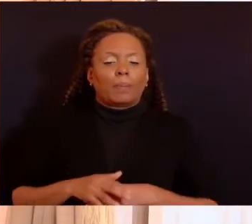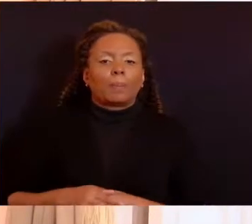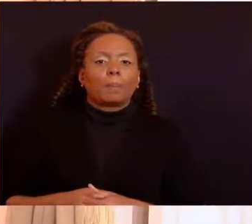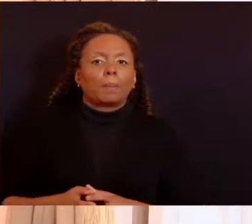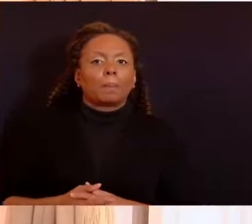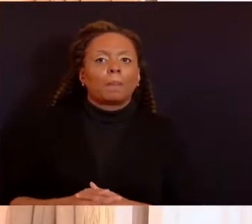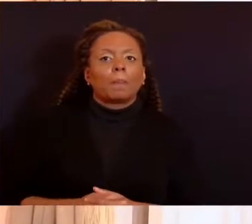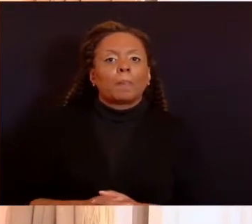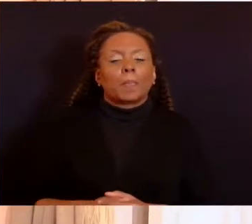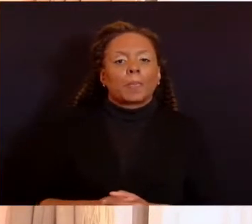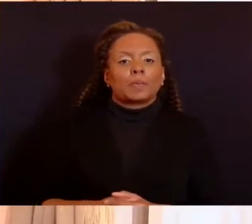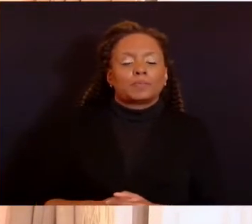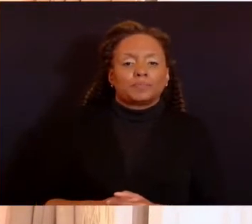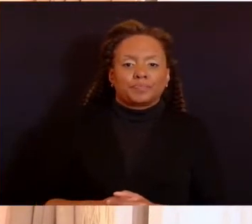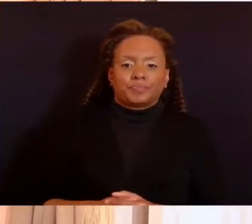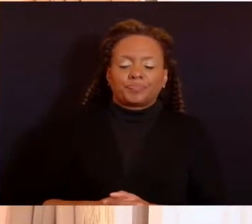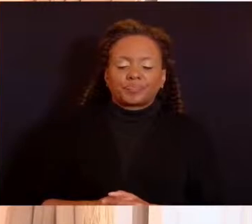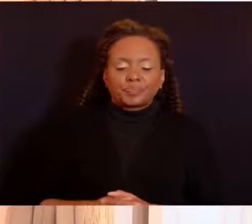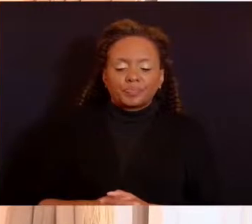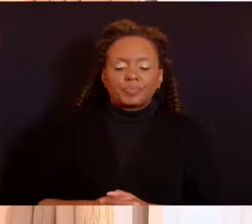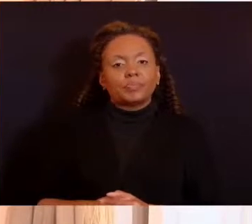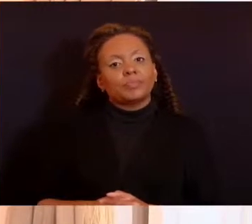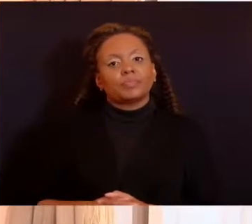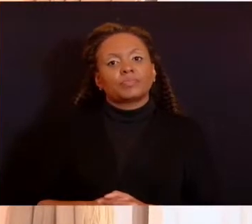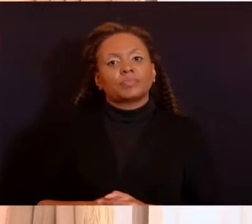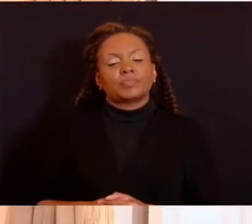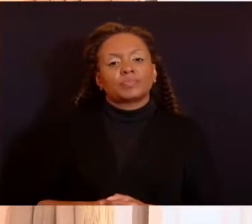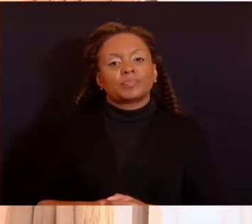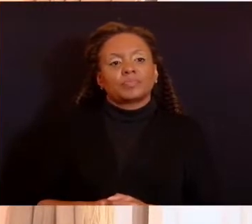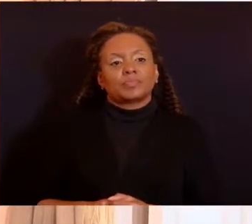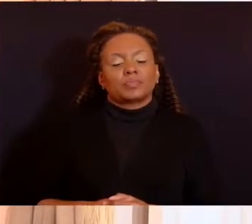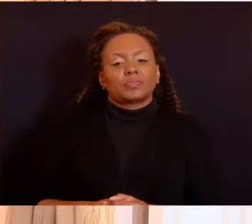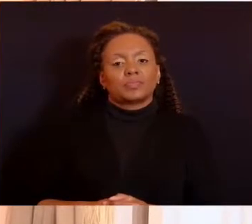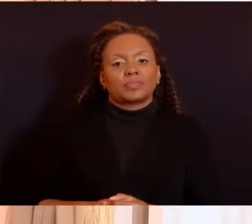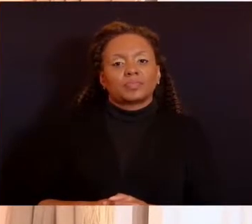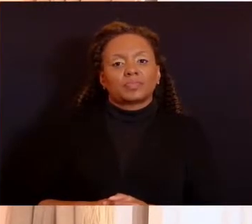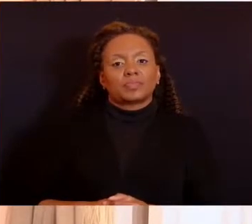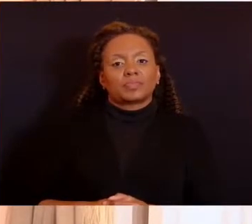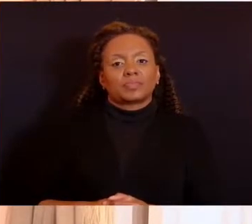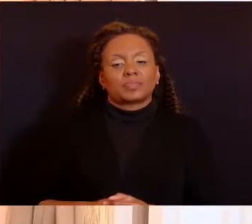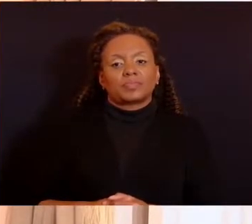the reality is that